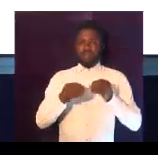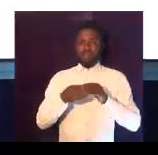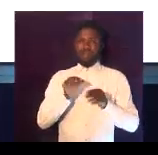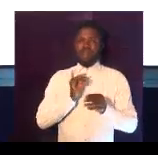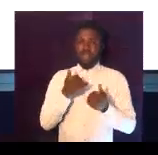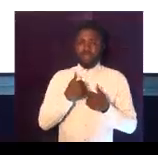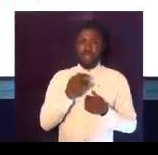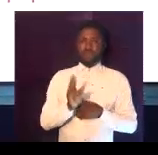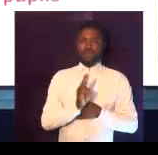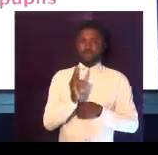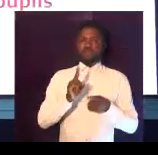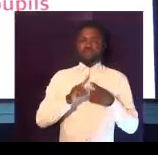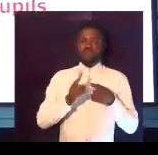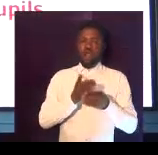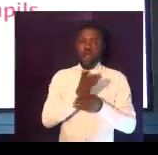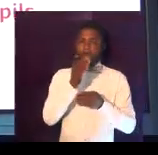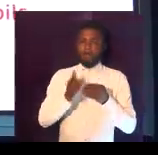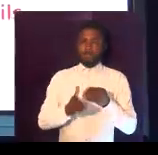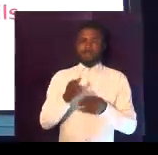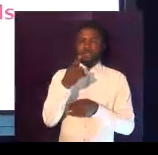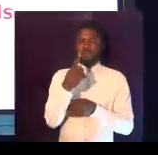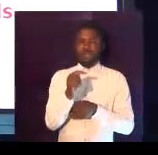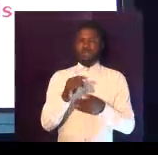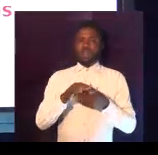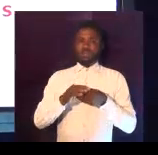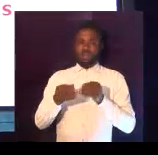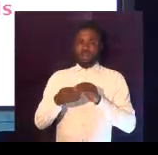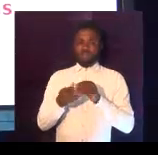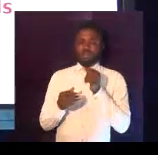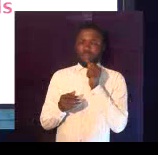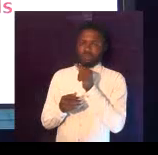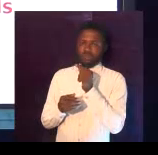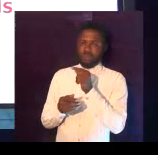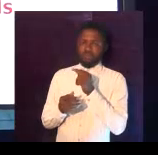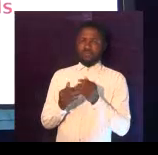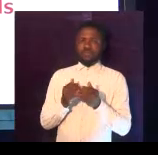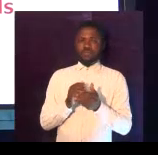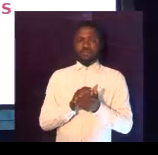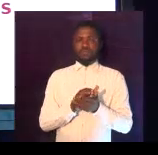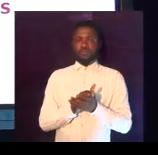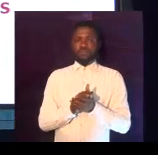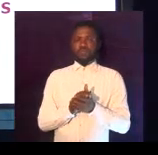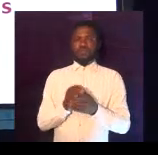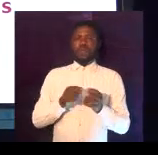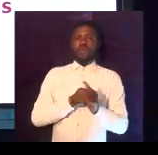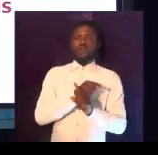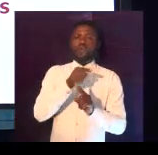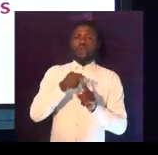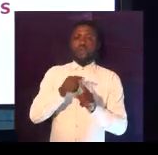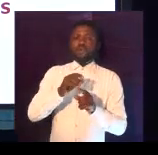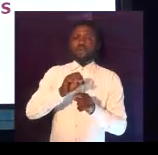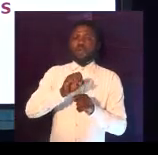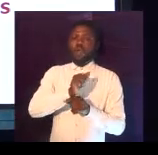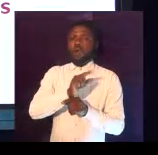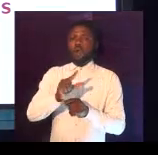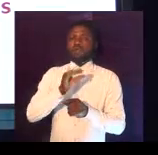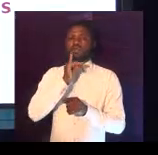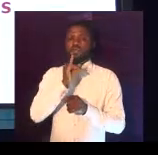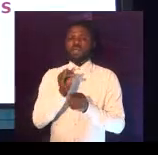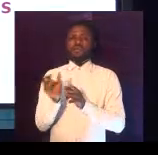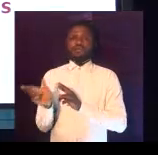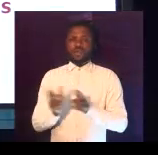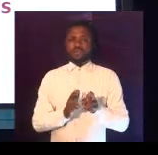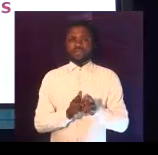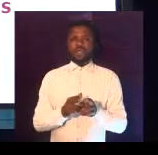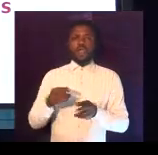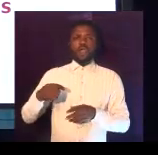what the sentences I have used to complete the sentences. When all is